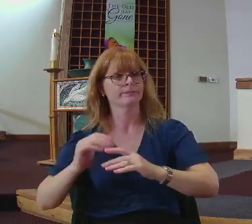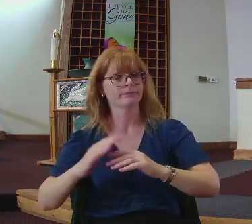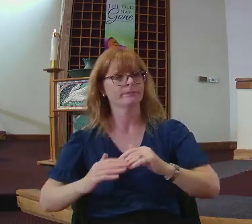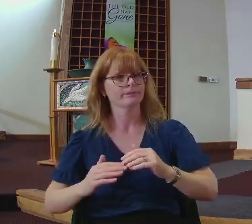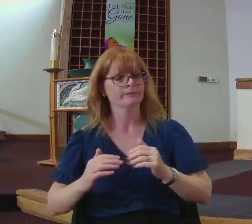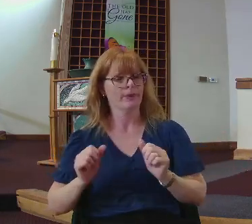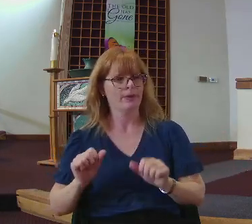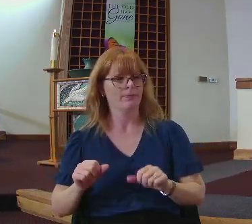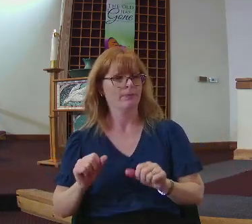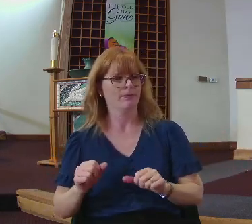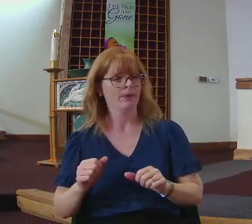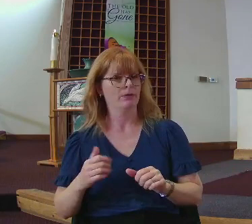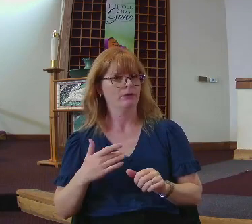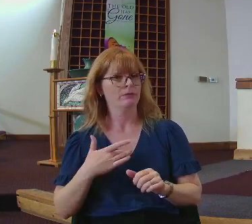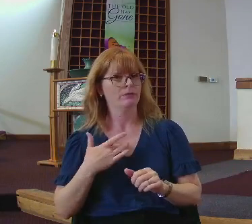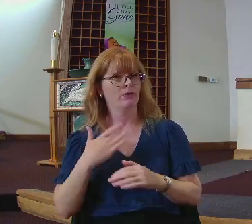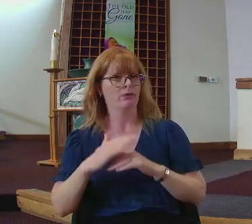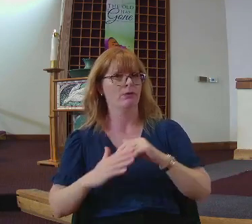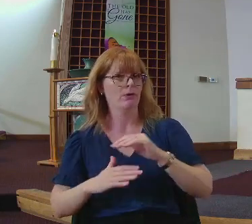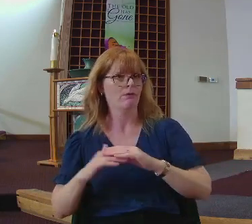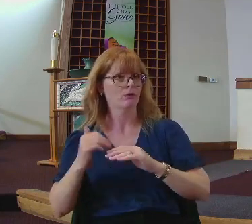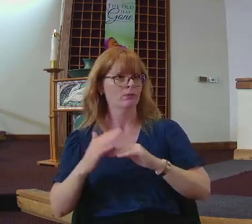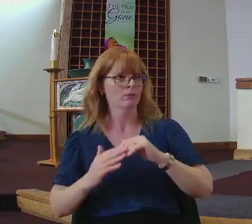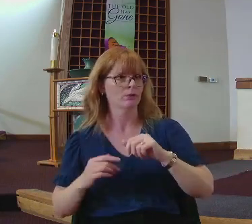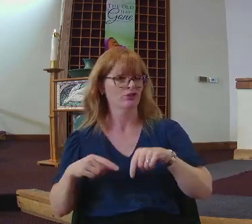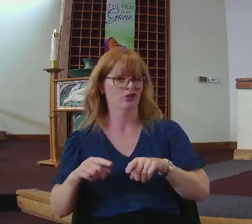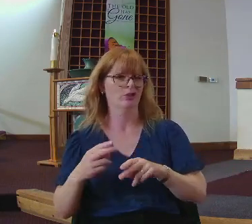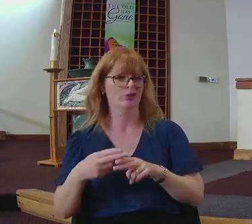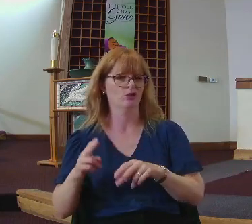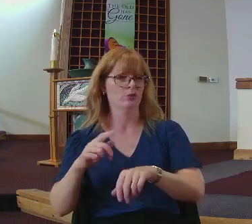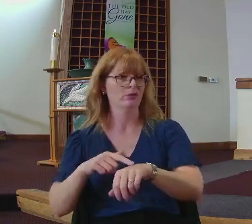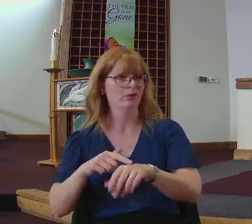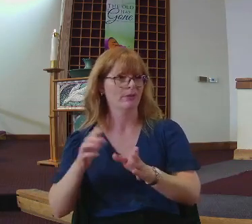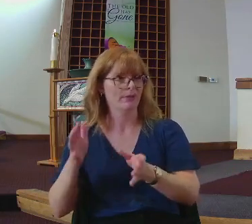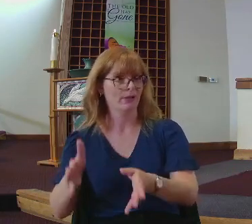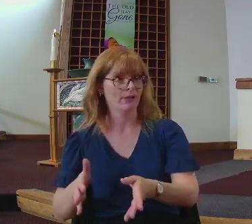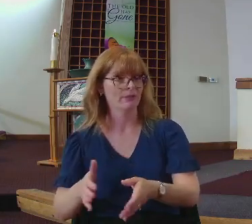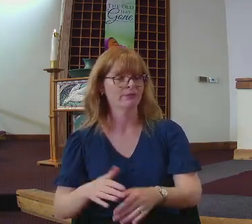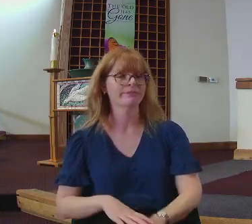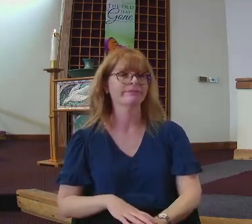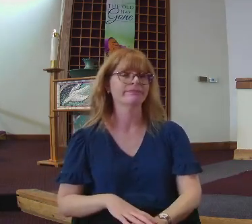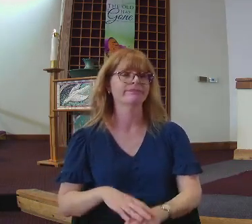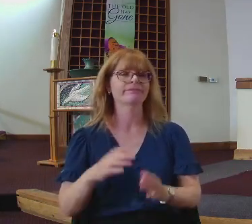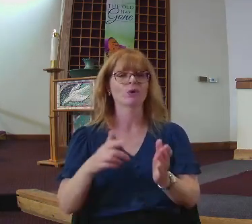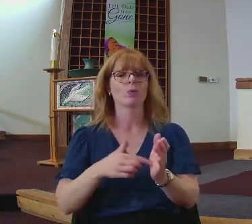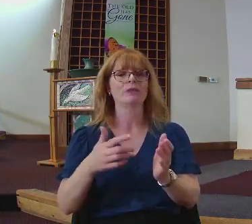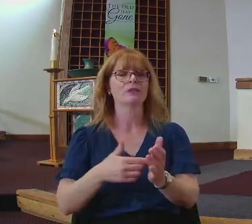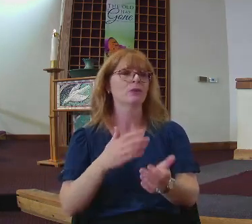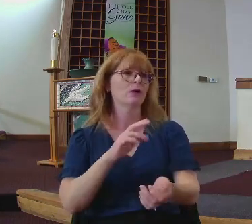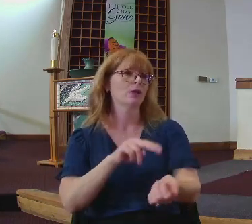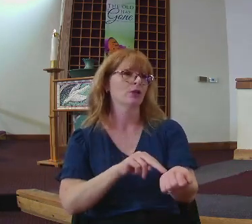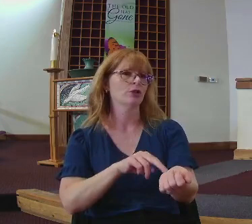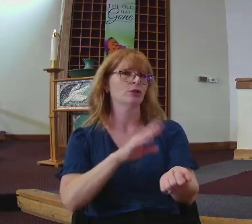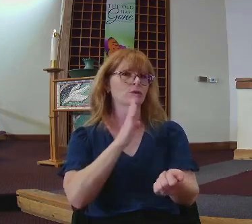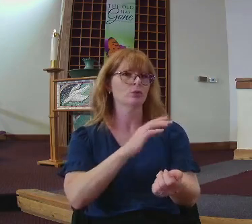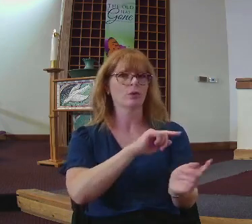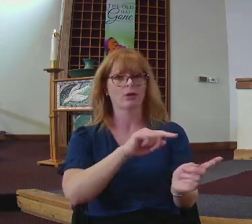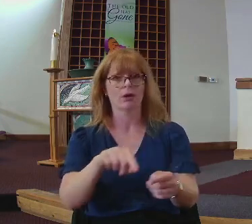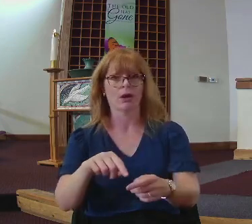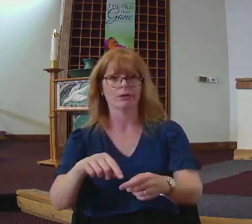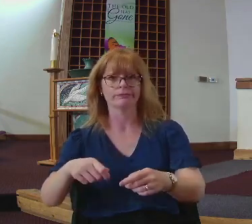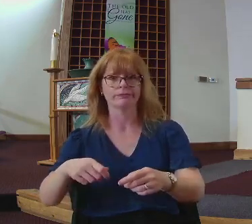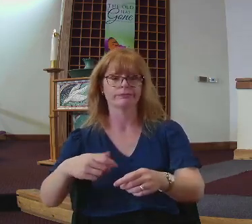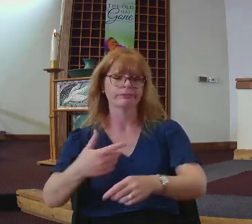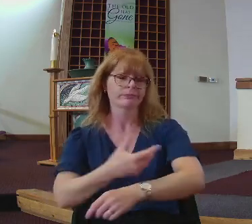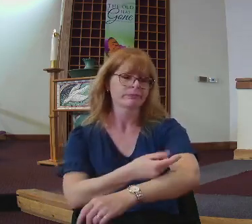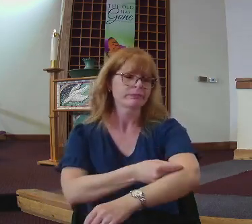with the time he had. A nurse would come in and occasionally give him a shot of morphine to help ease the pain